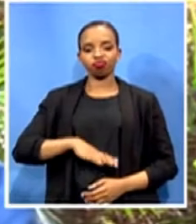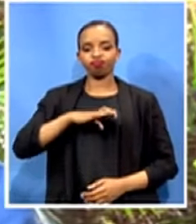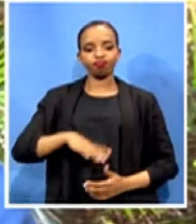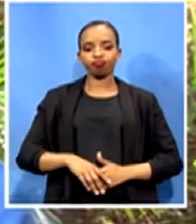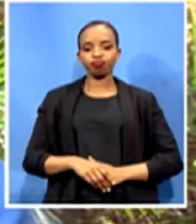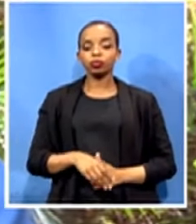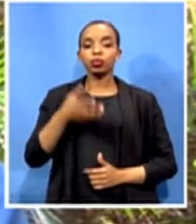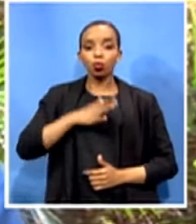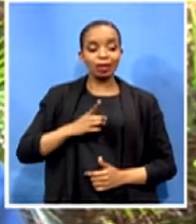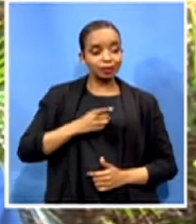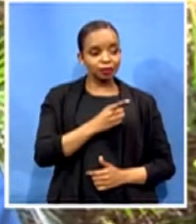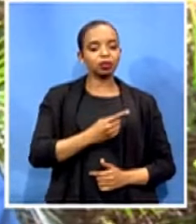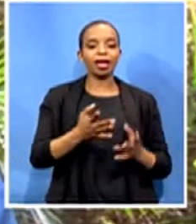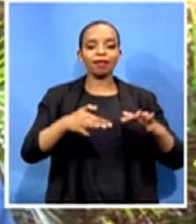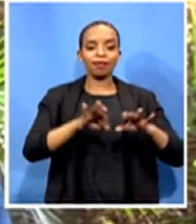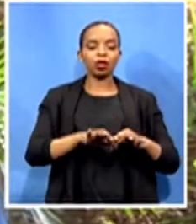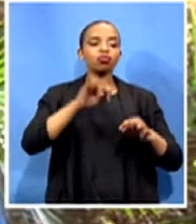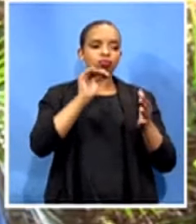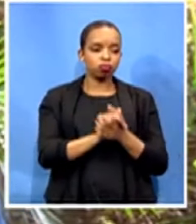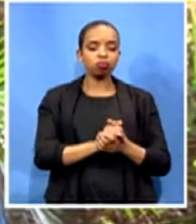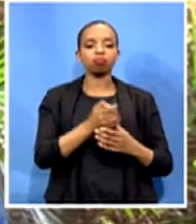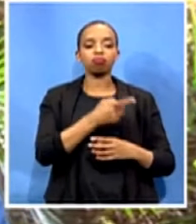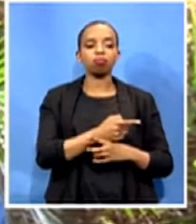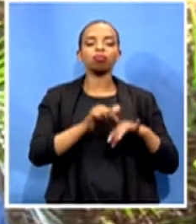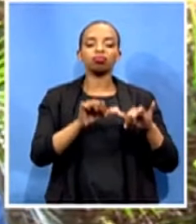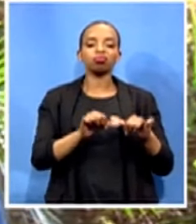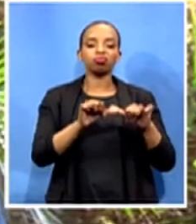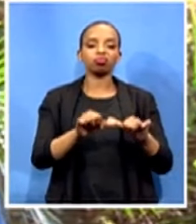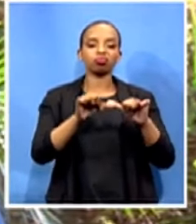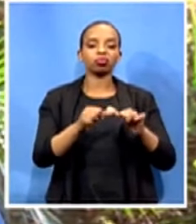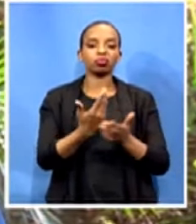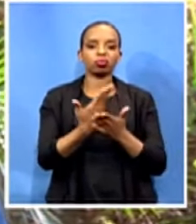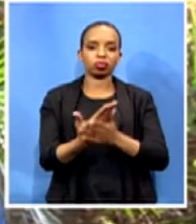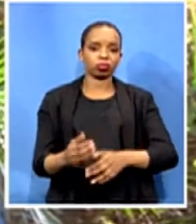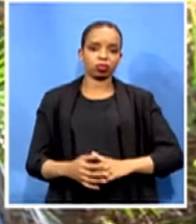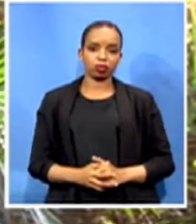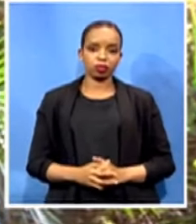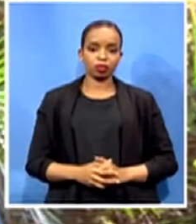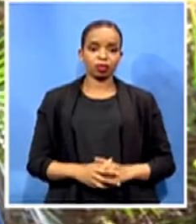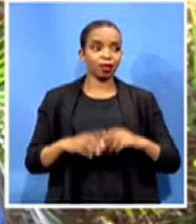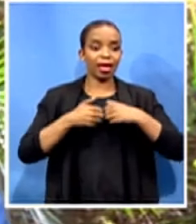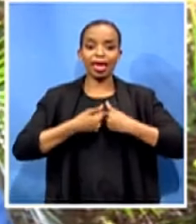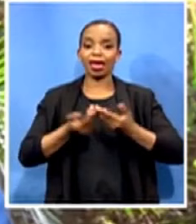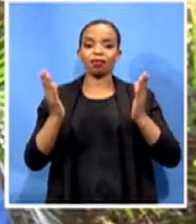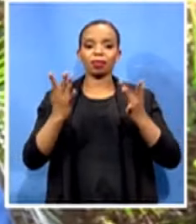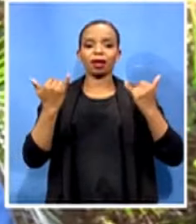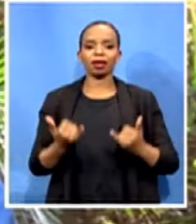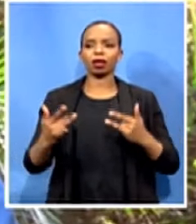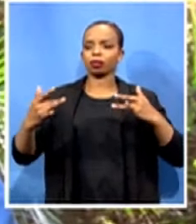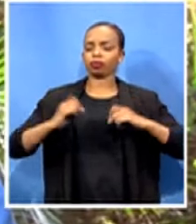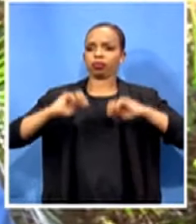remain stable. So it's been surprising to everybody how many US dollars were hidden in the economy